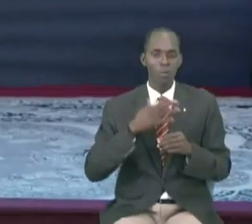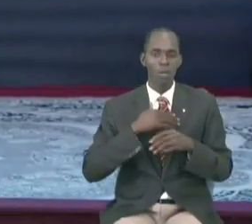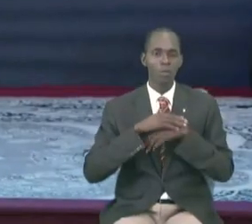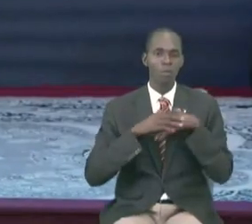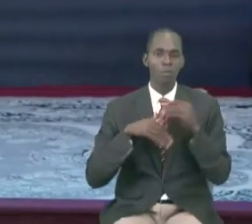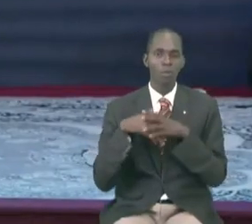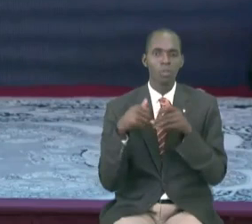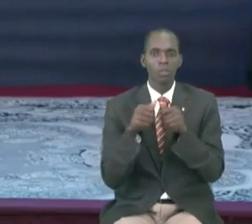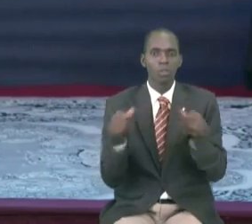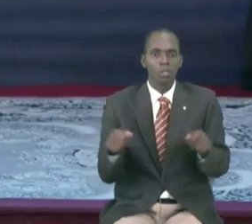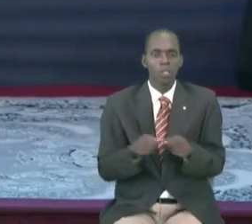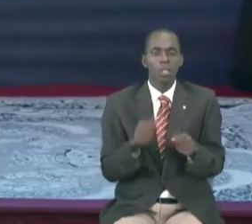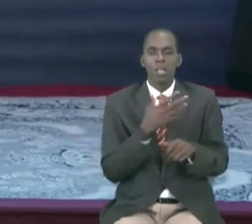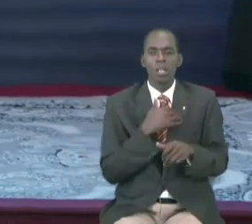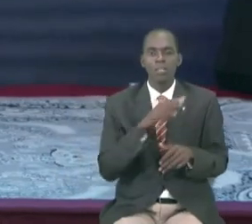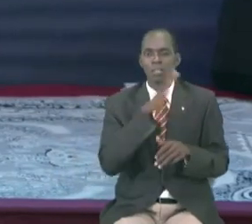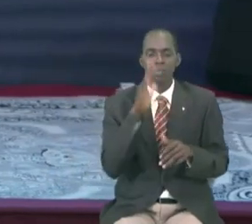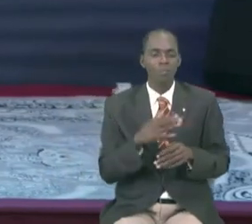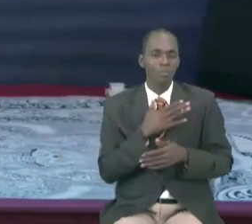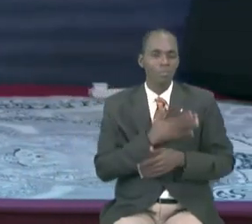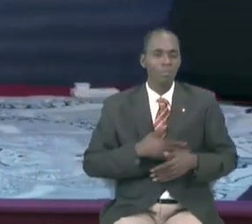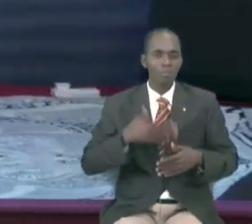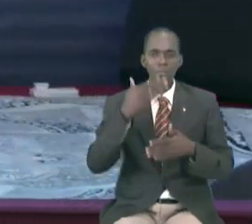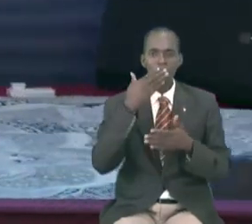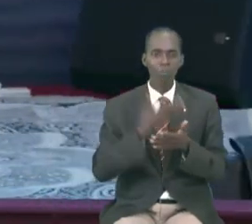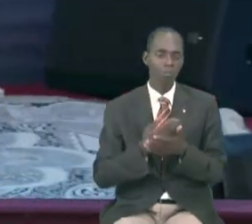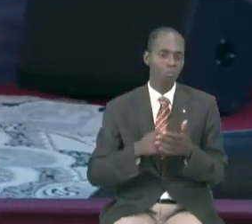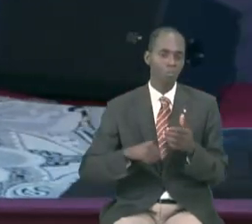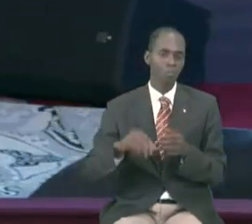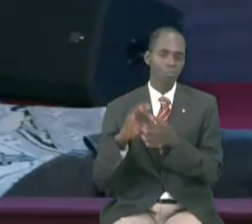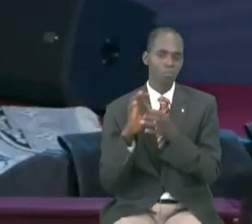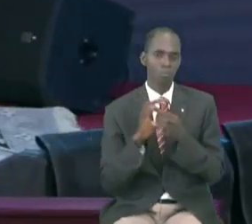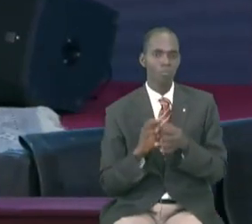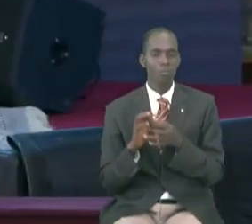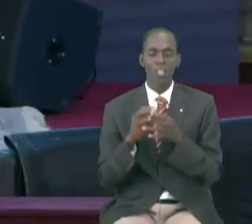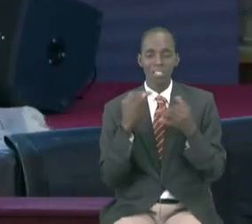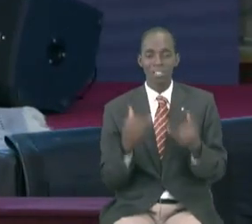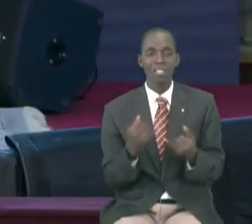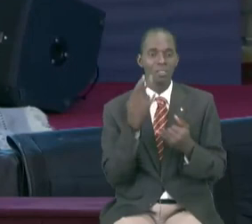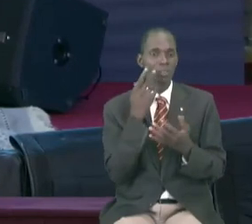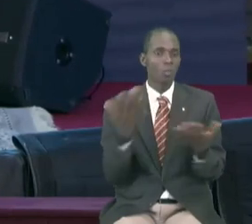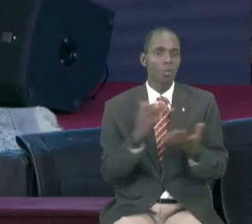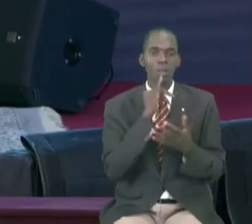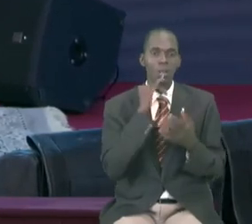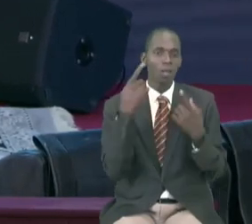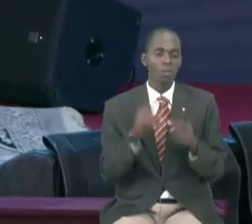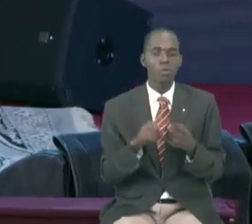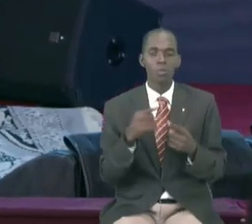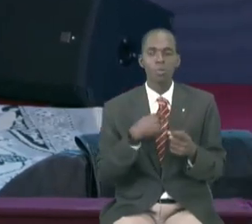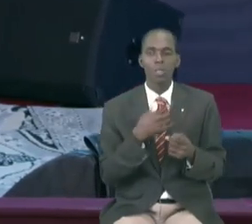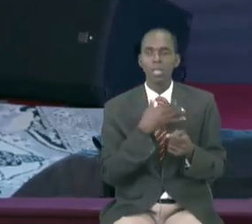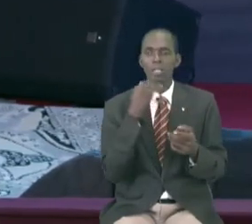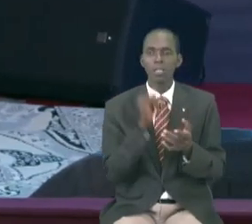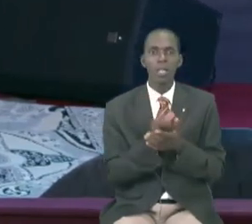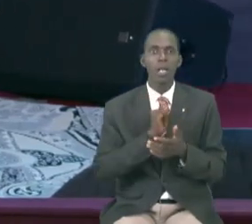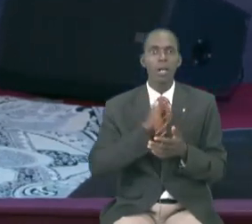said, I remembered the Lord, and my prayer came unto thee into thine holy